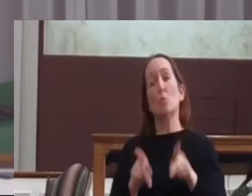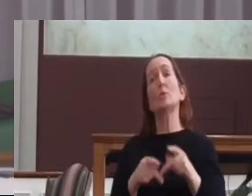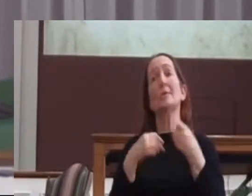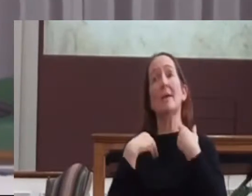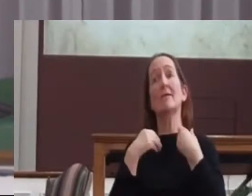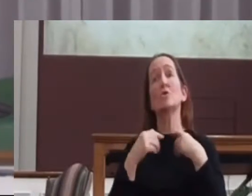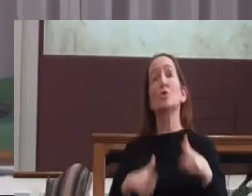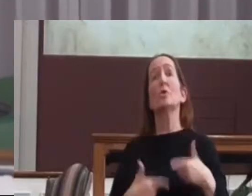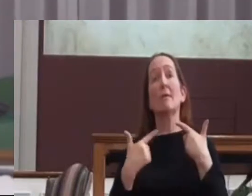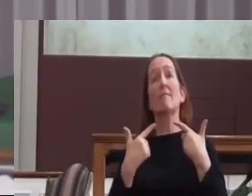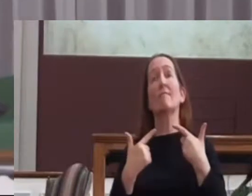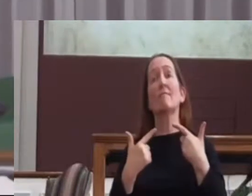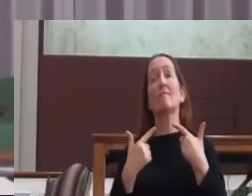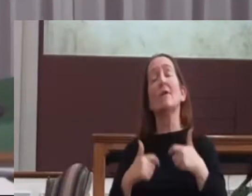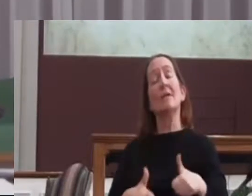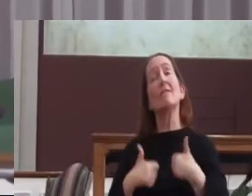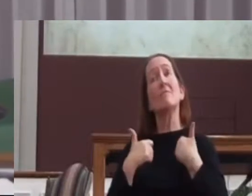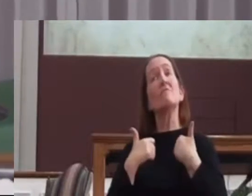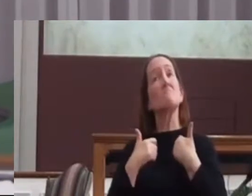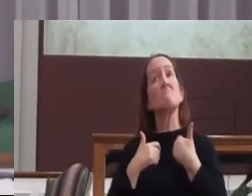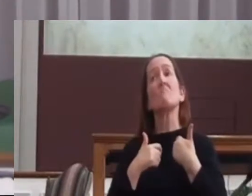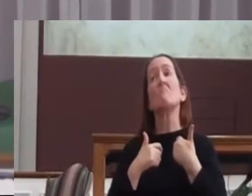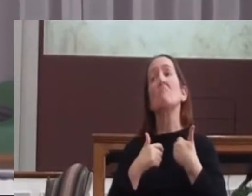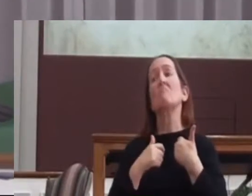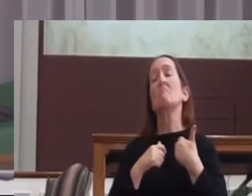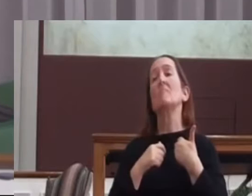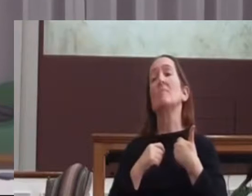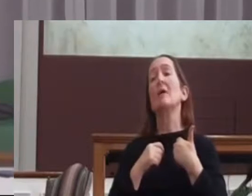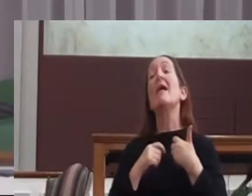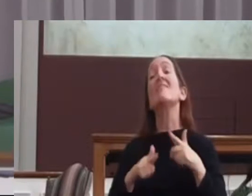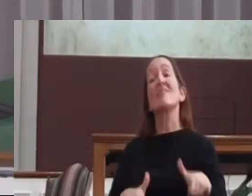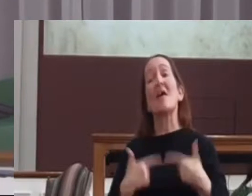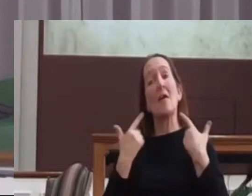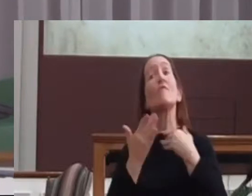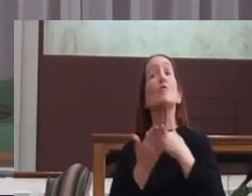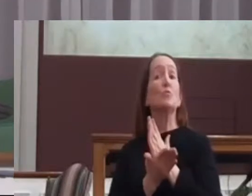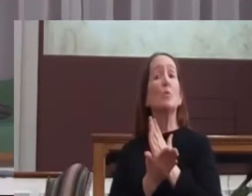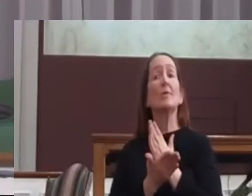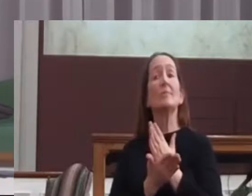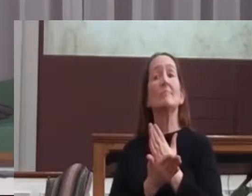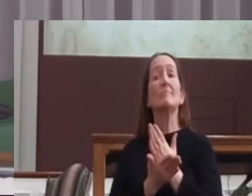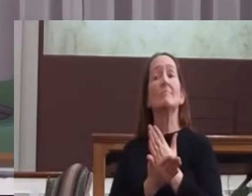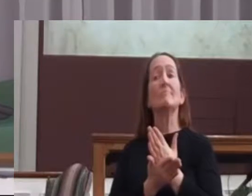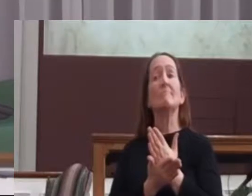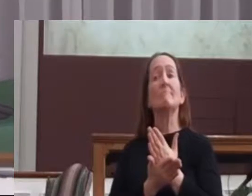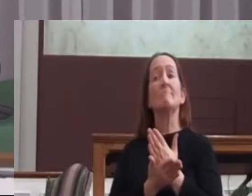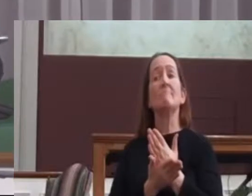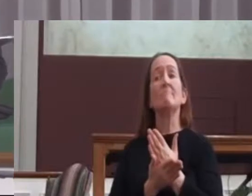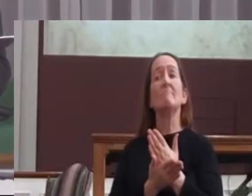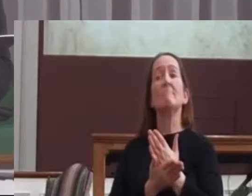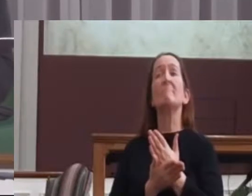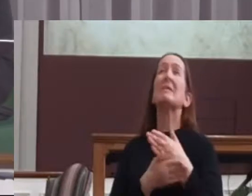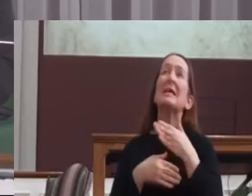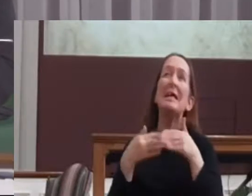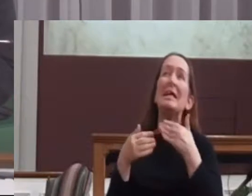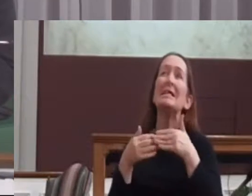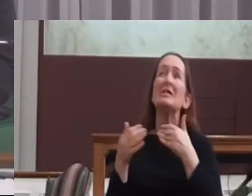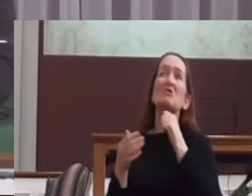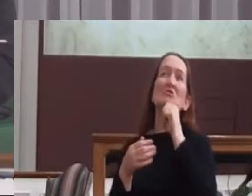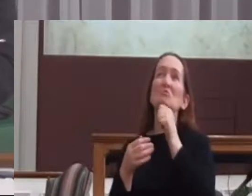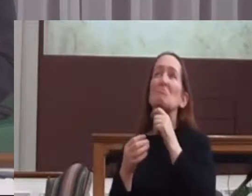right that every person has to live, lest God determine otherwise. Life is a